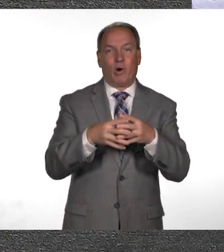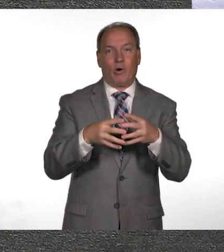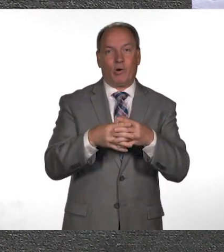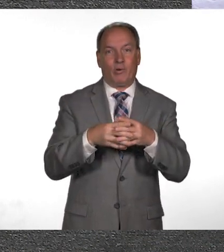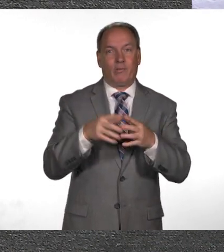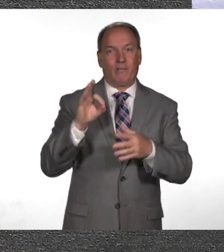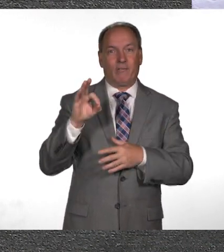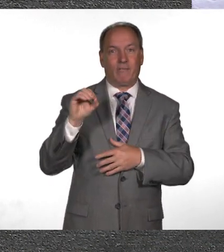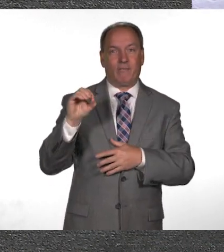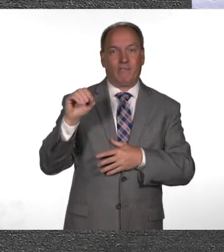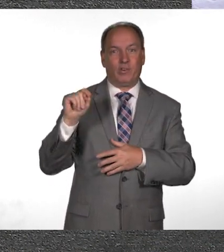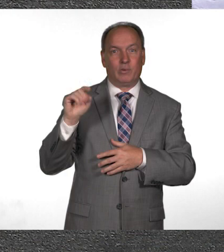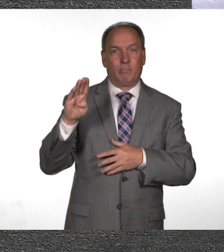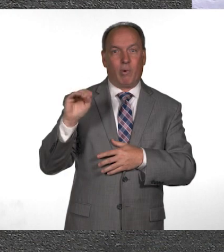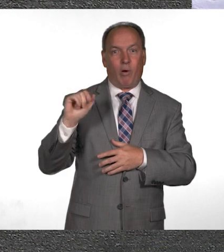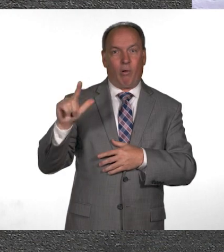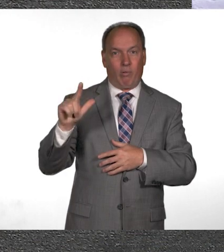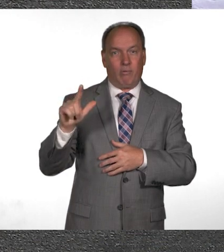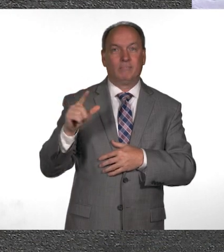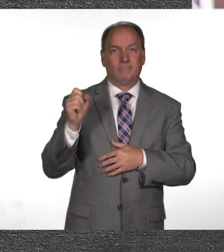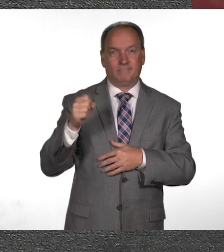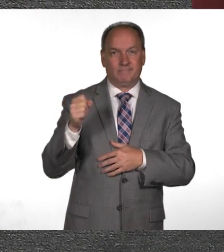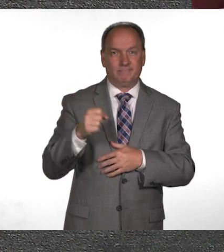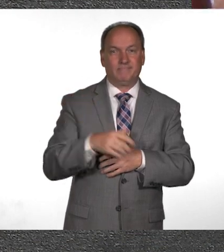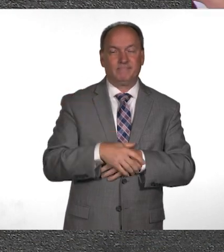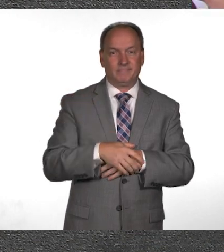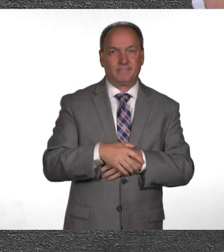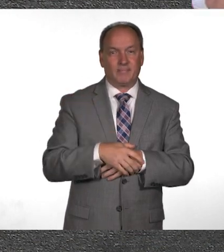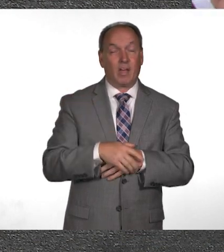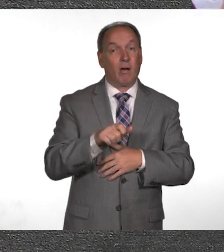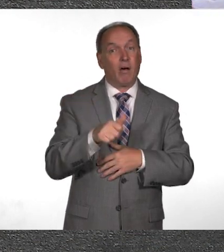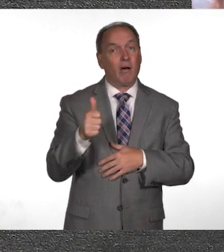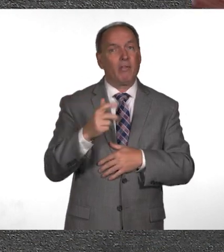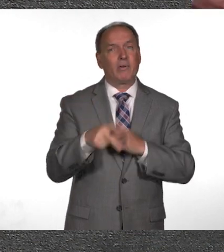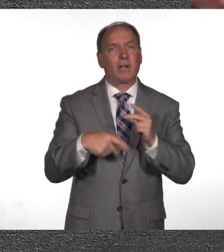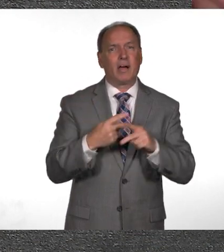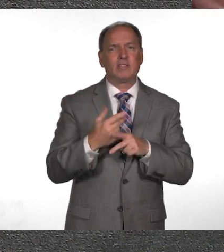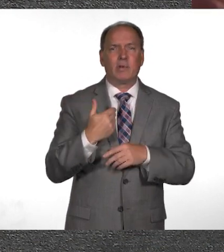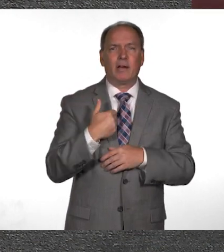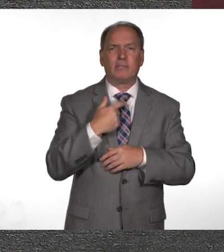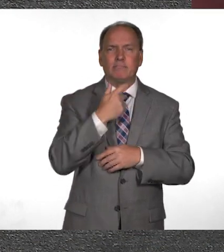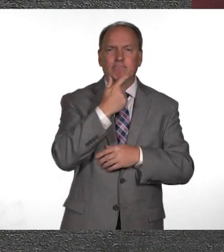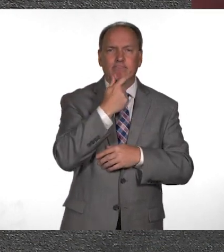football. Yeah. And let's see what other kinds of balls we have here.